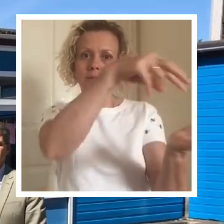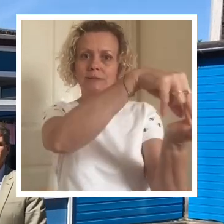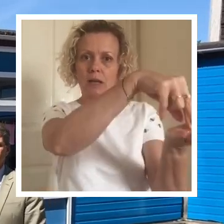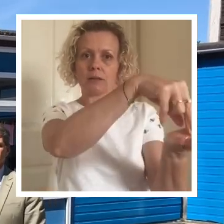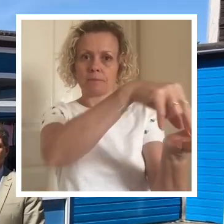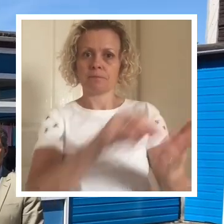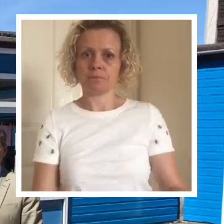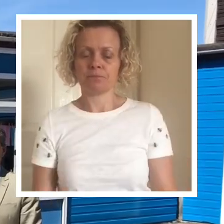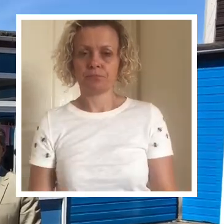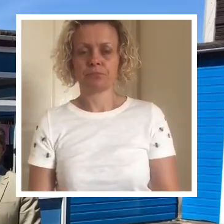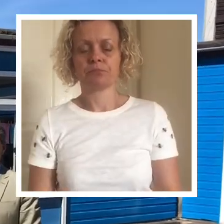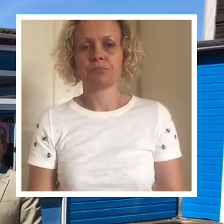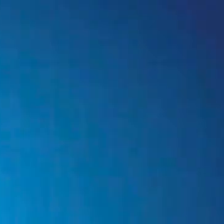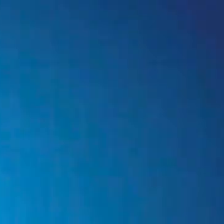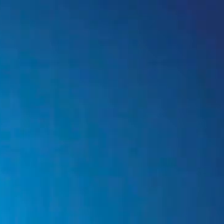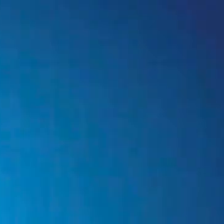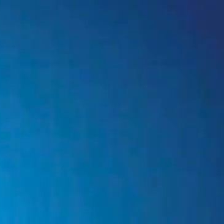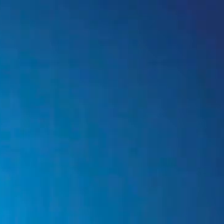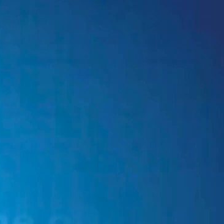Mr. Wallace is standing.